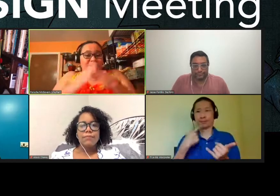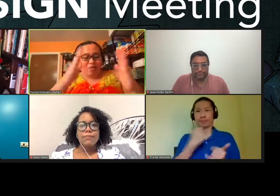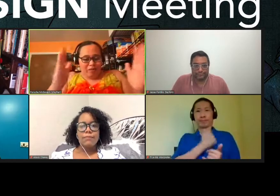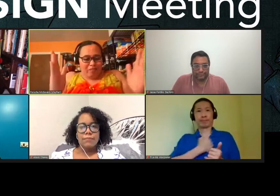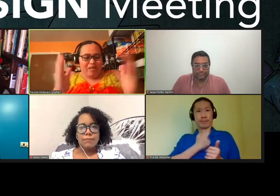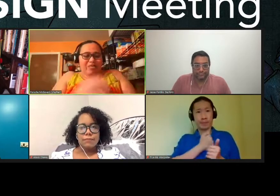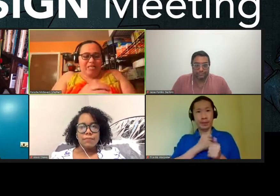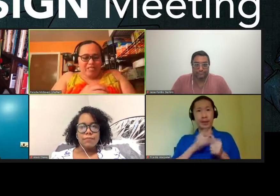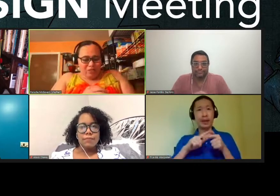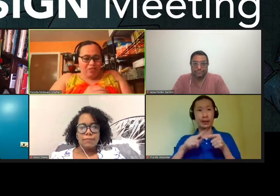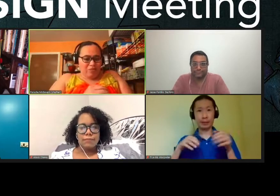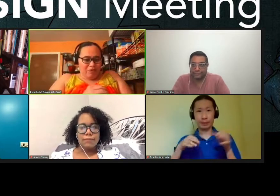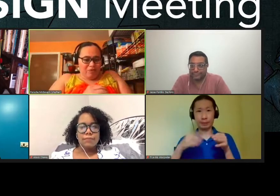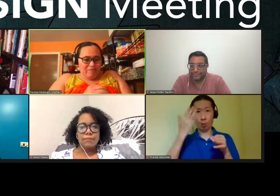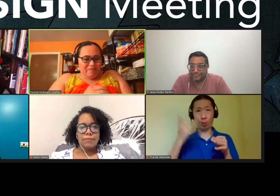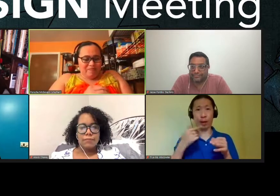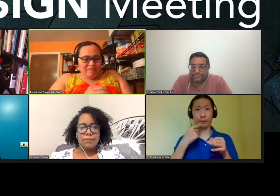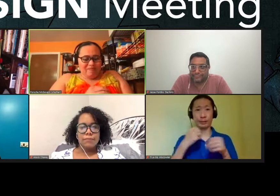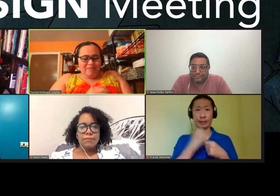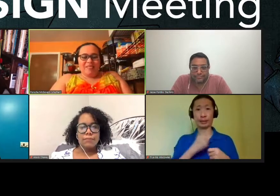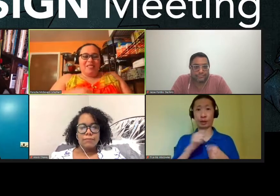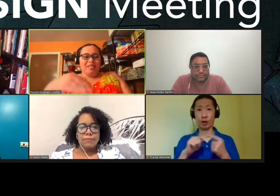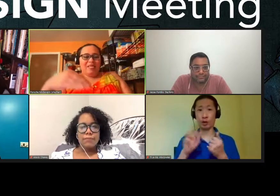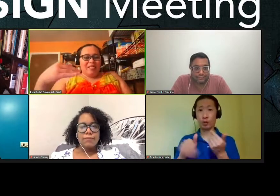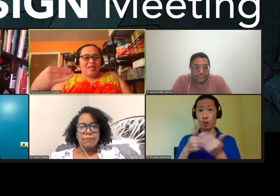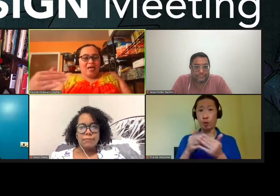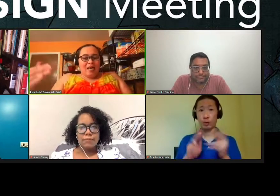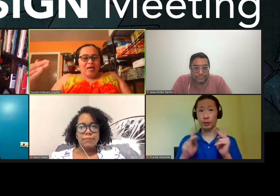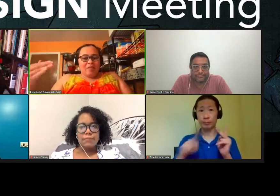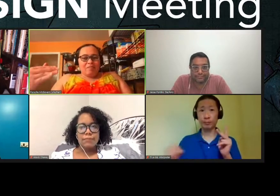to explain why you're apologizing to all these people.